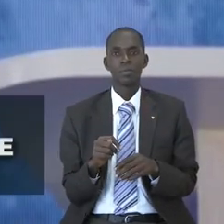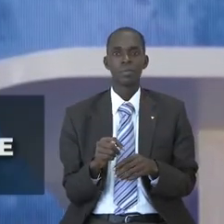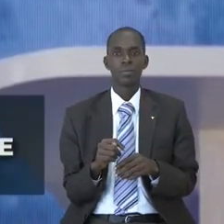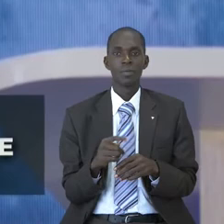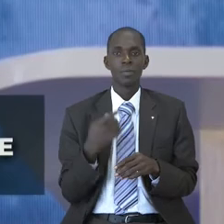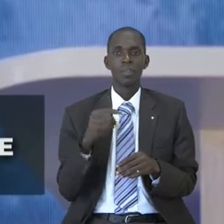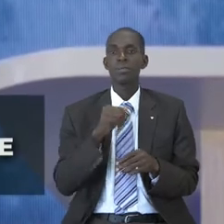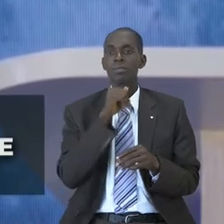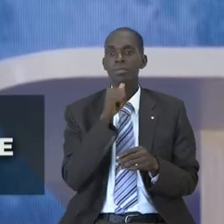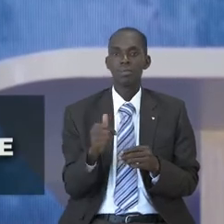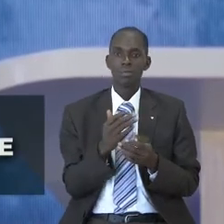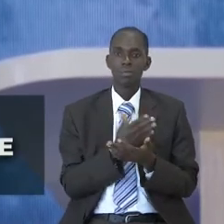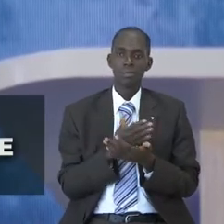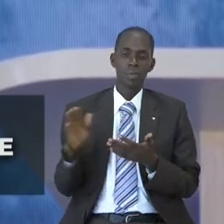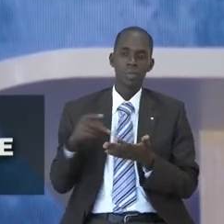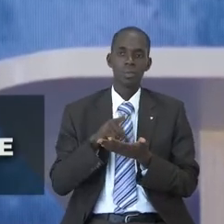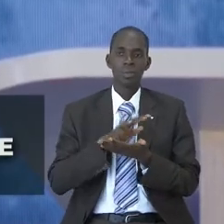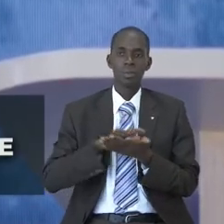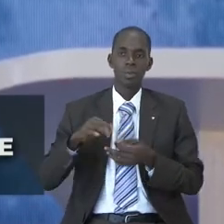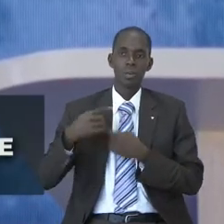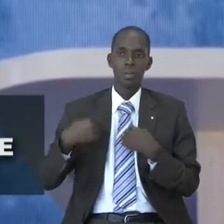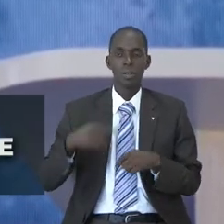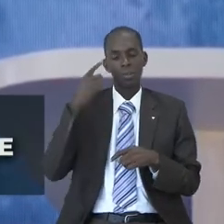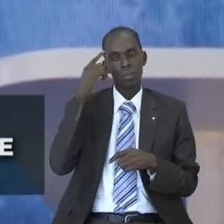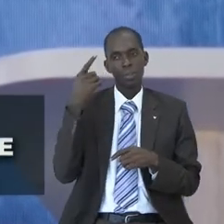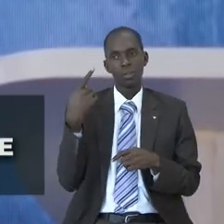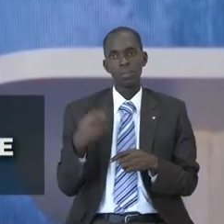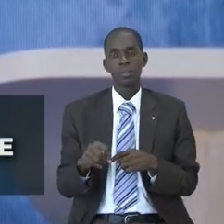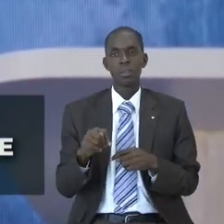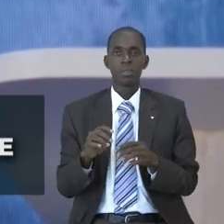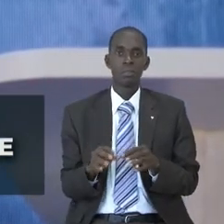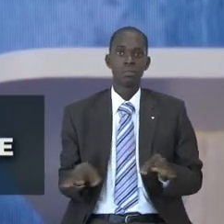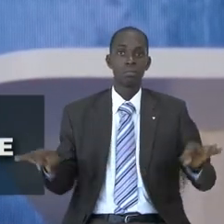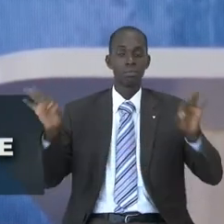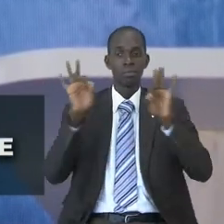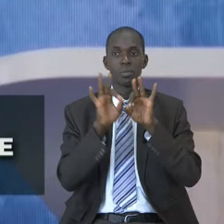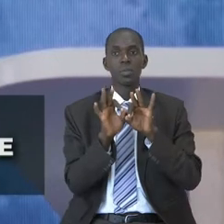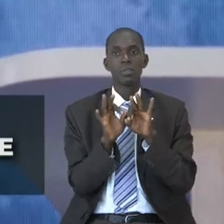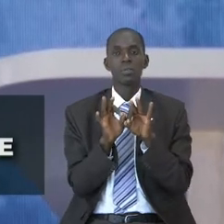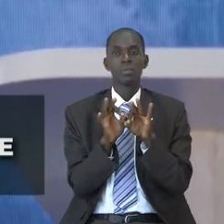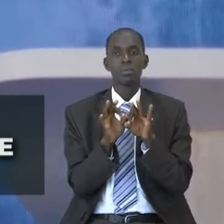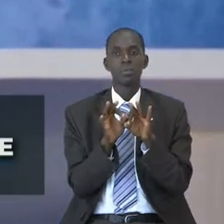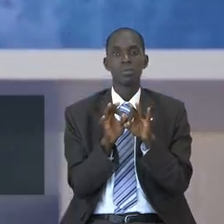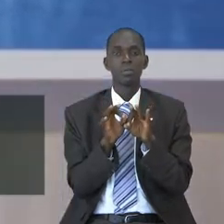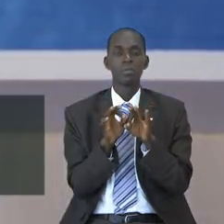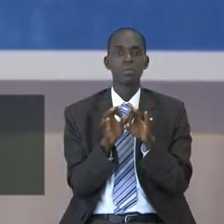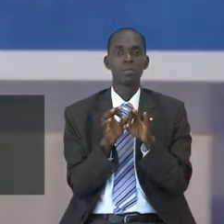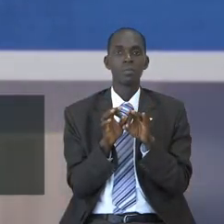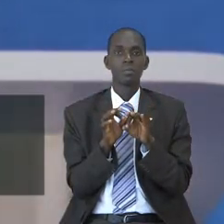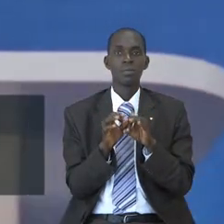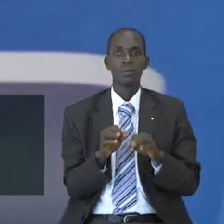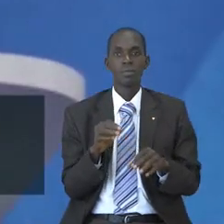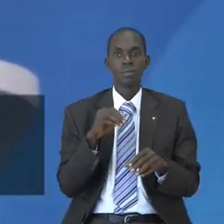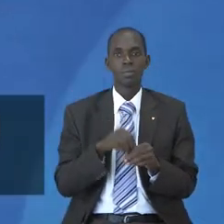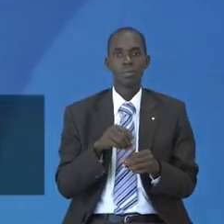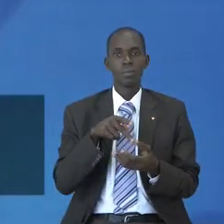of heart, purity of heart for the eligible. We're coming to Psalm 24, and I'm reading from verse